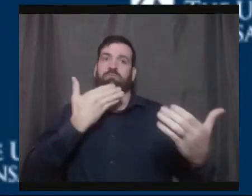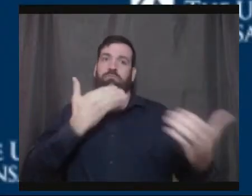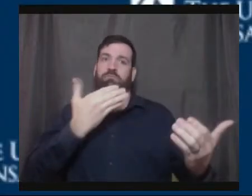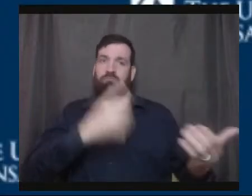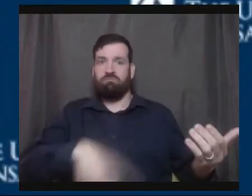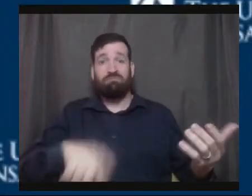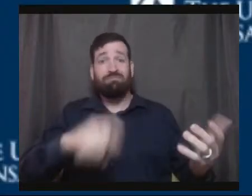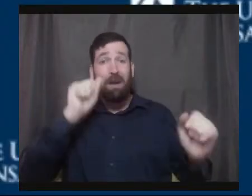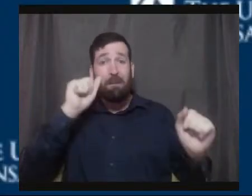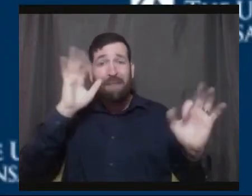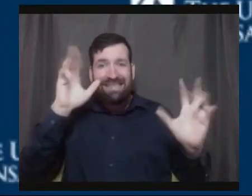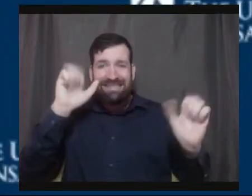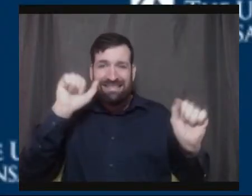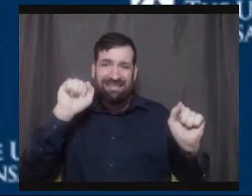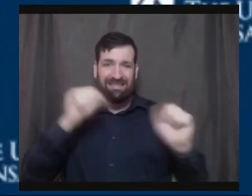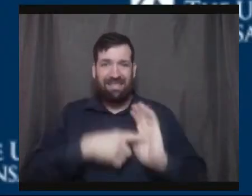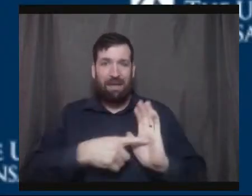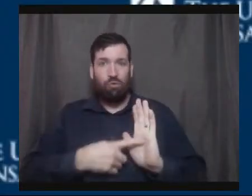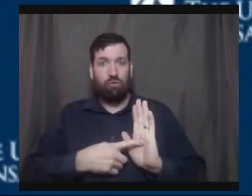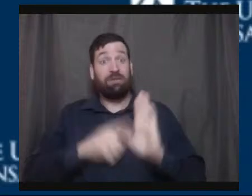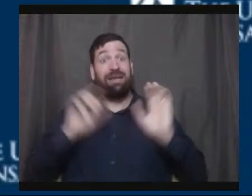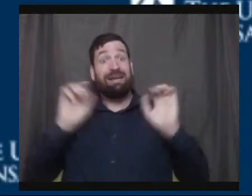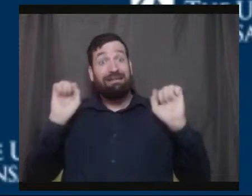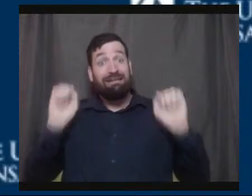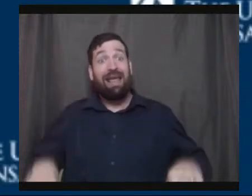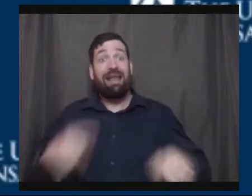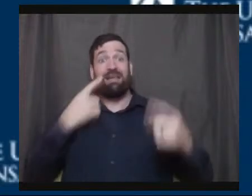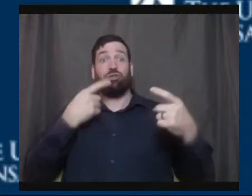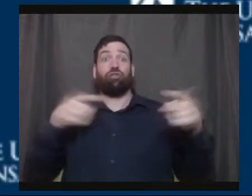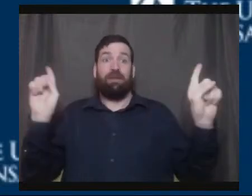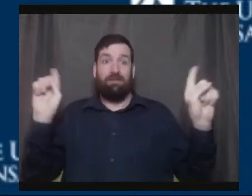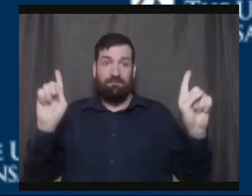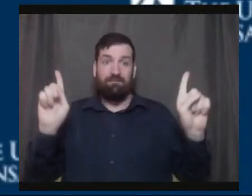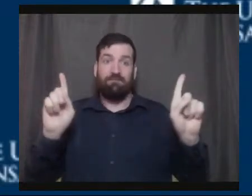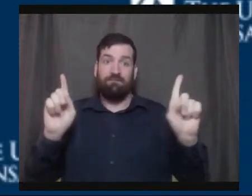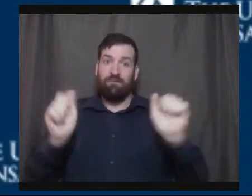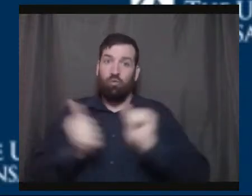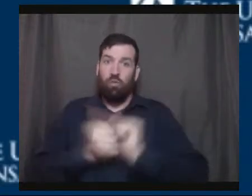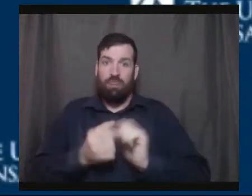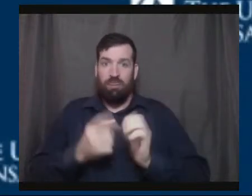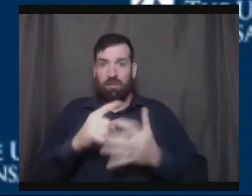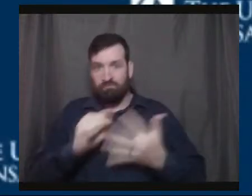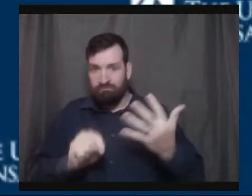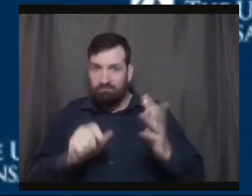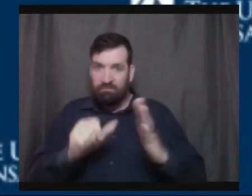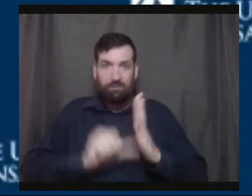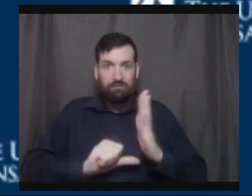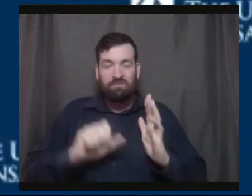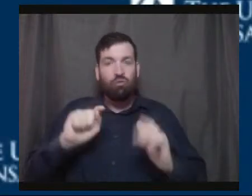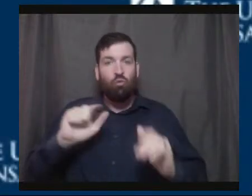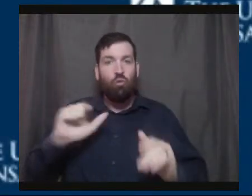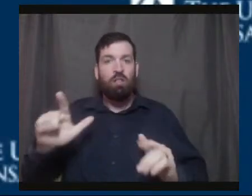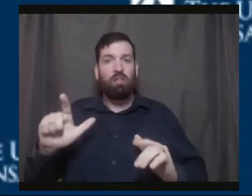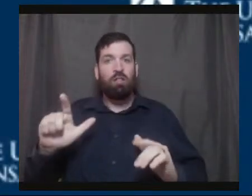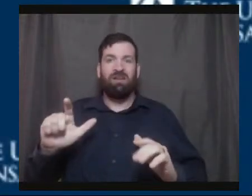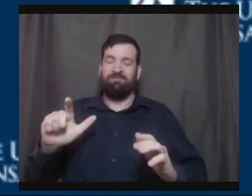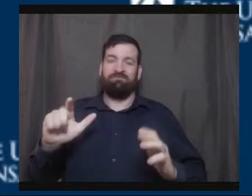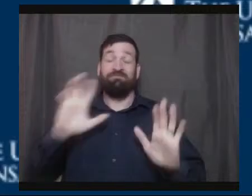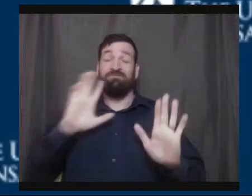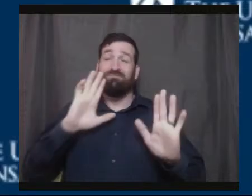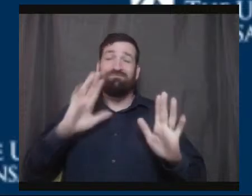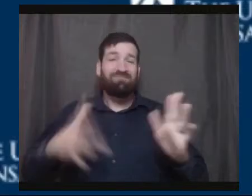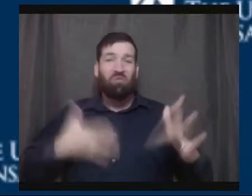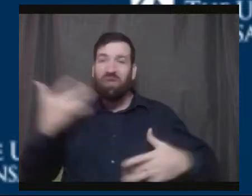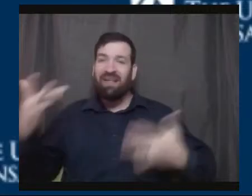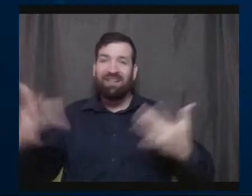amazing examples of what you can achieve with this successful tool. And I'm thrilled that they're willing to be advocates for other patients out there